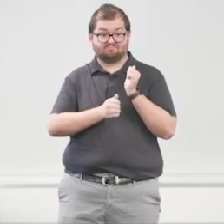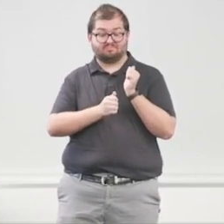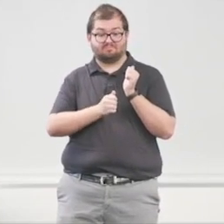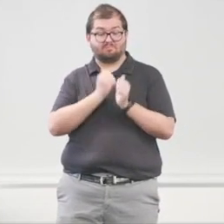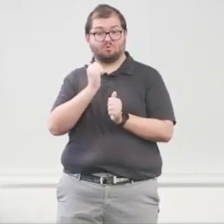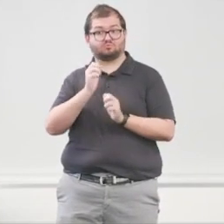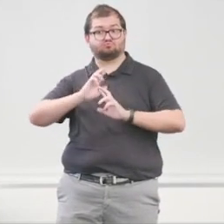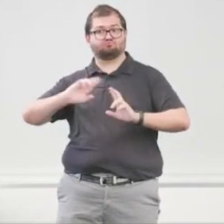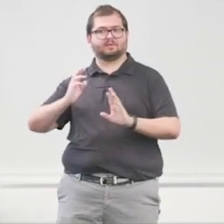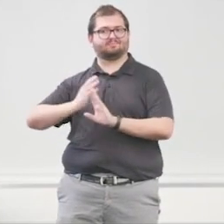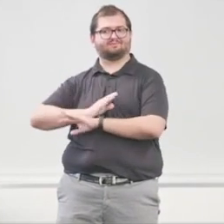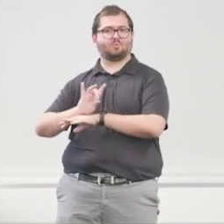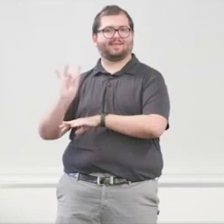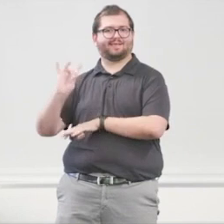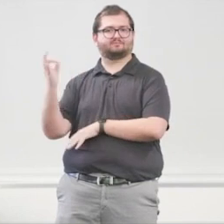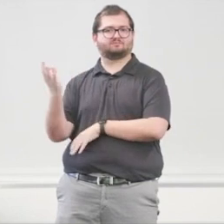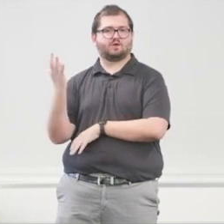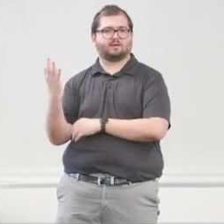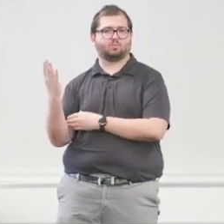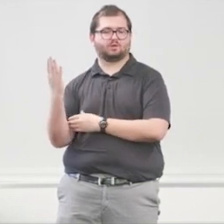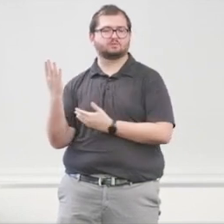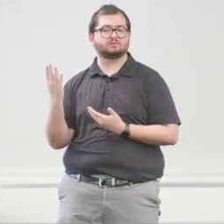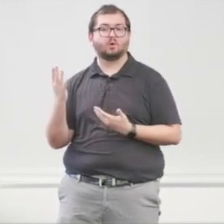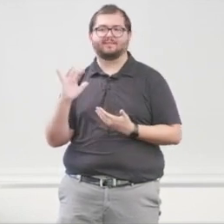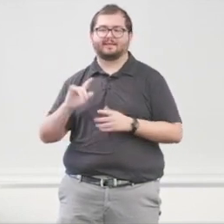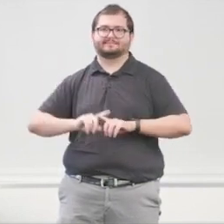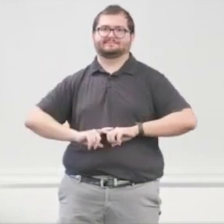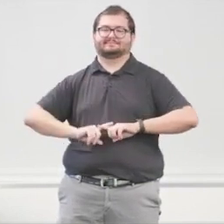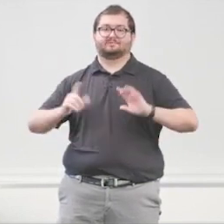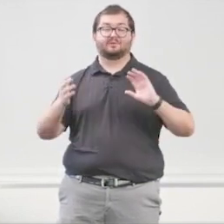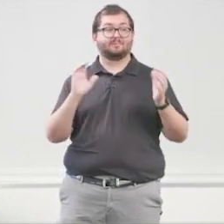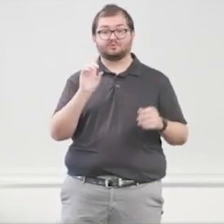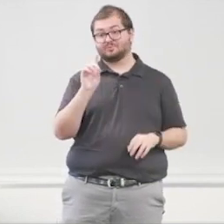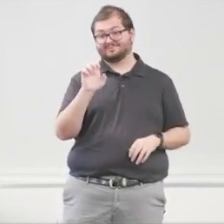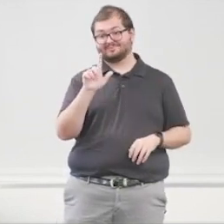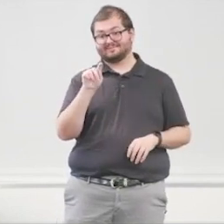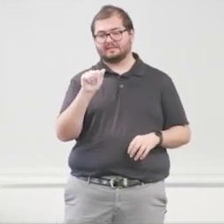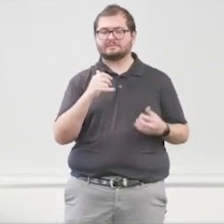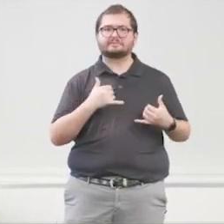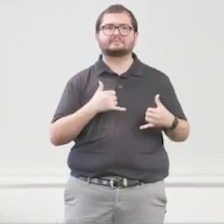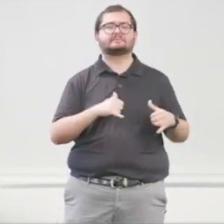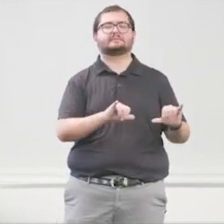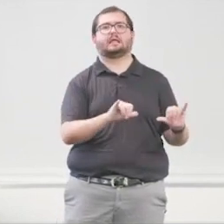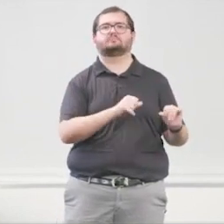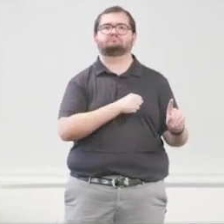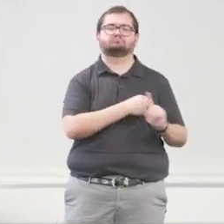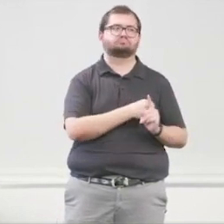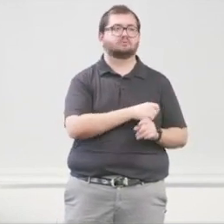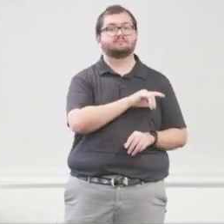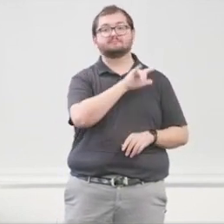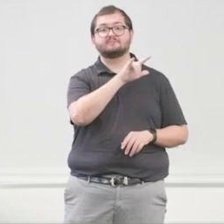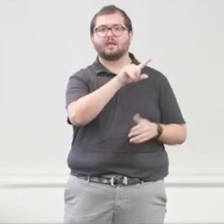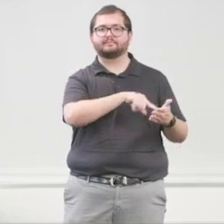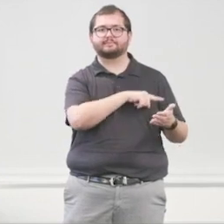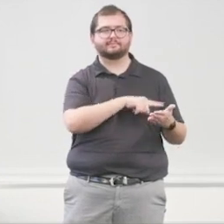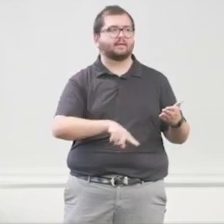Friday, which is drastically different from organizations like you see Delta is still in the news talking about how they're being impacted, right? Flights canceled,